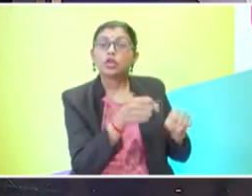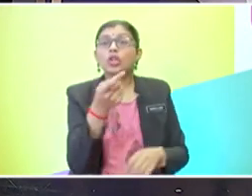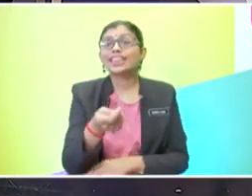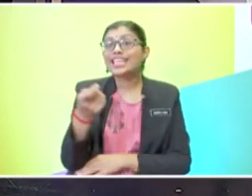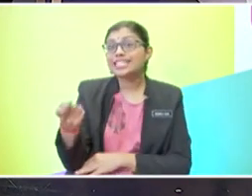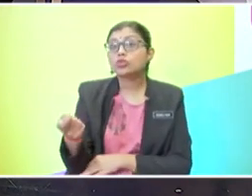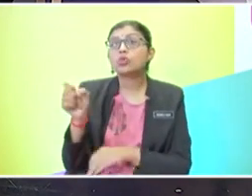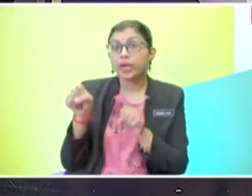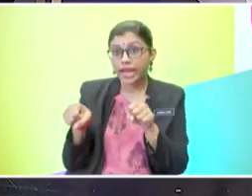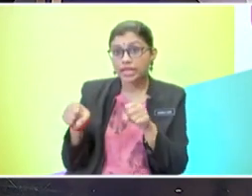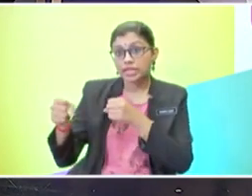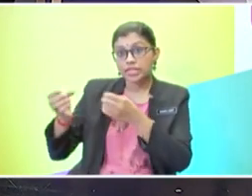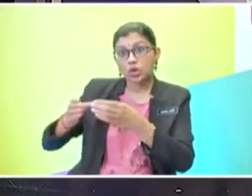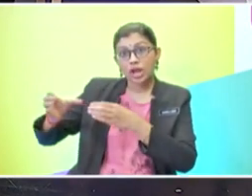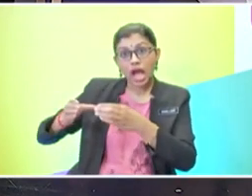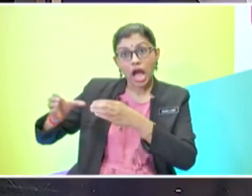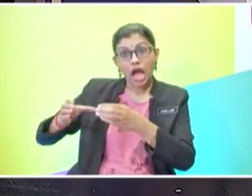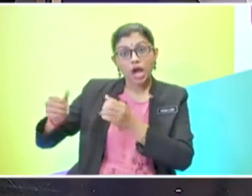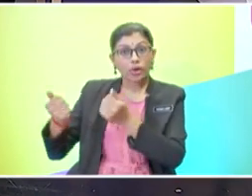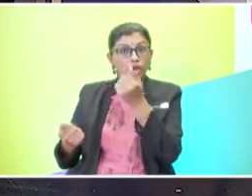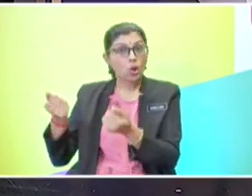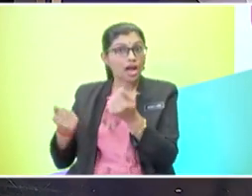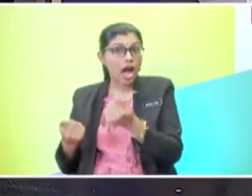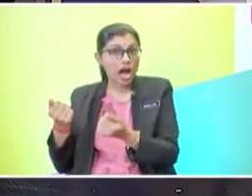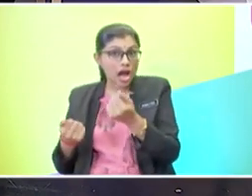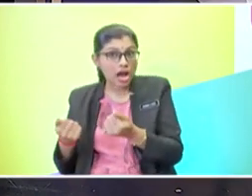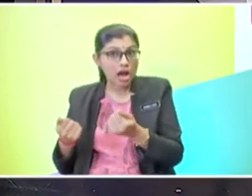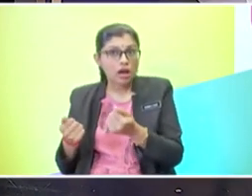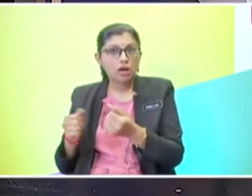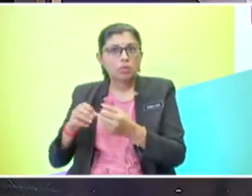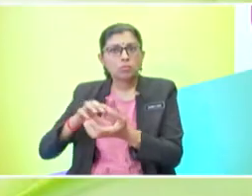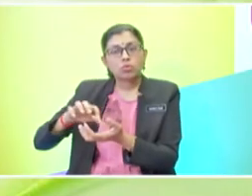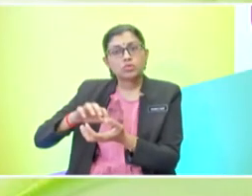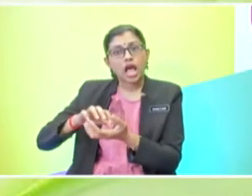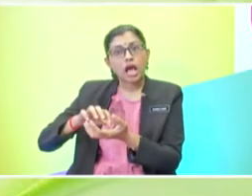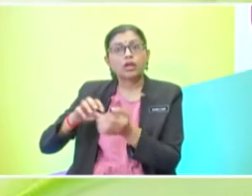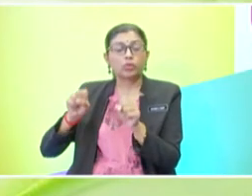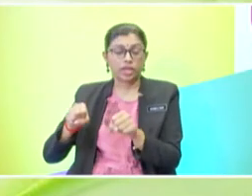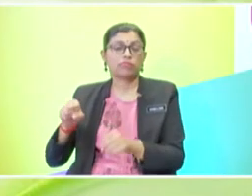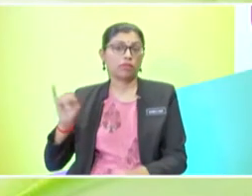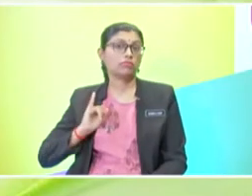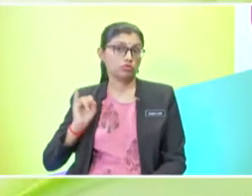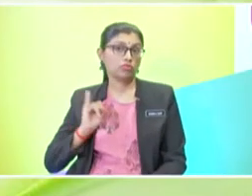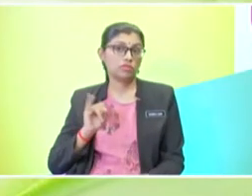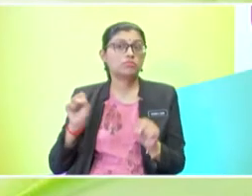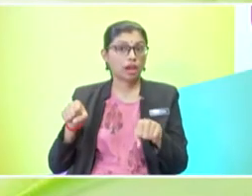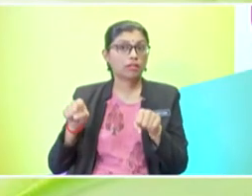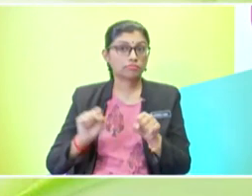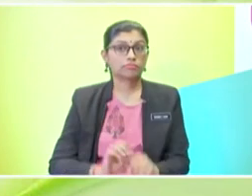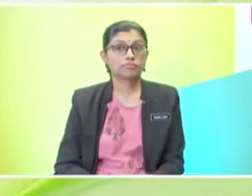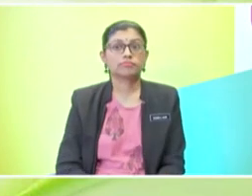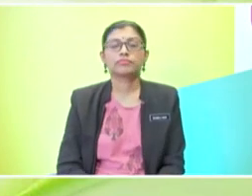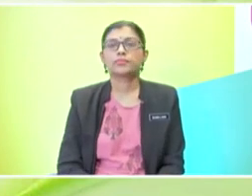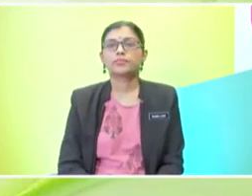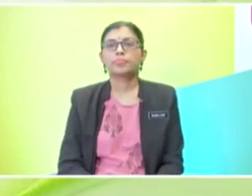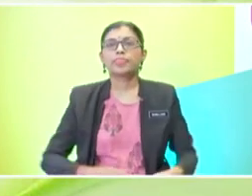goods, okay? Yes. Okay, later we see what are they. Okay, it could be short-term and long-term savings, okay? And types of insurance, we have two. Life